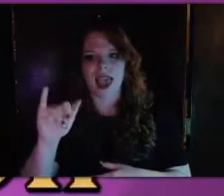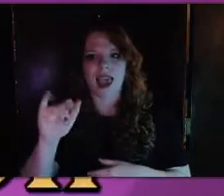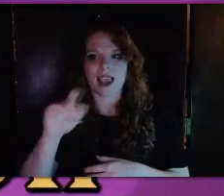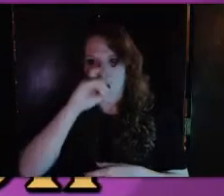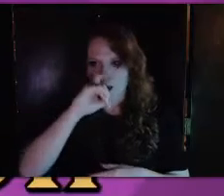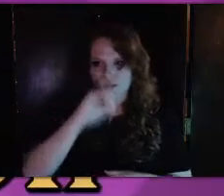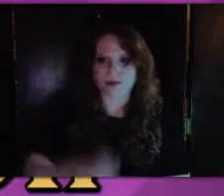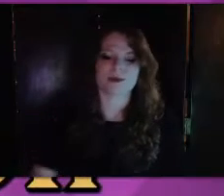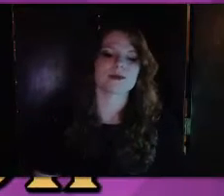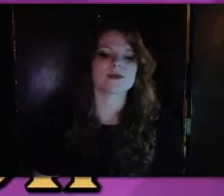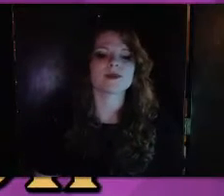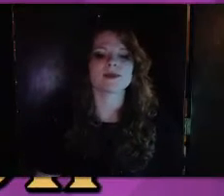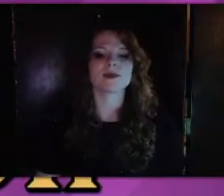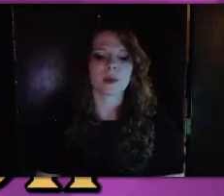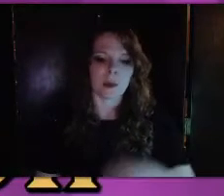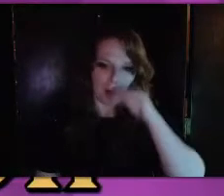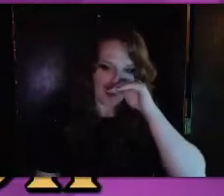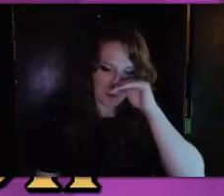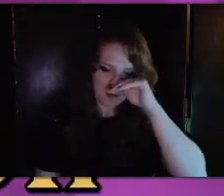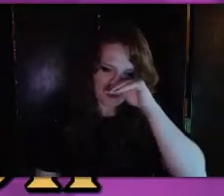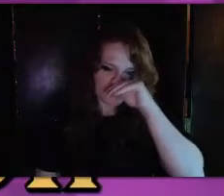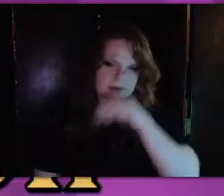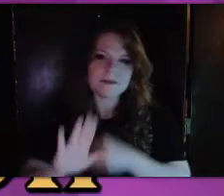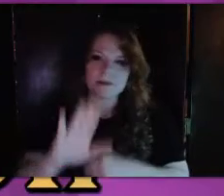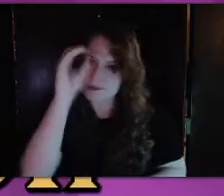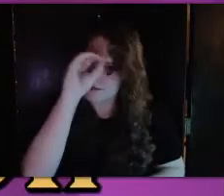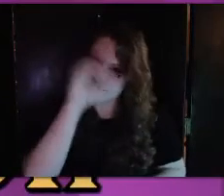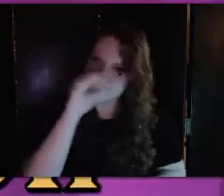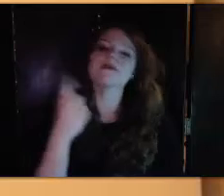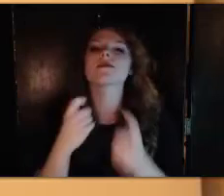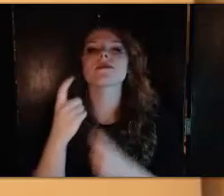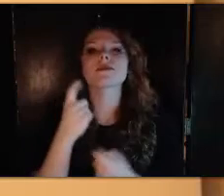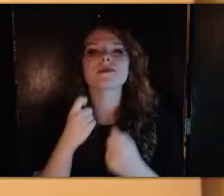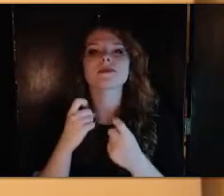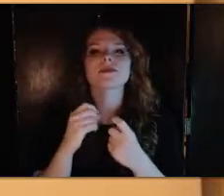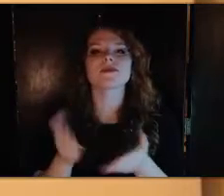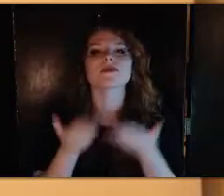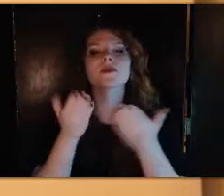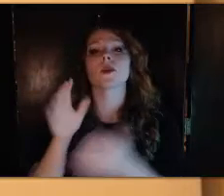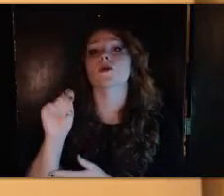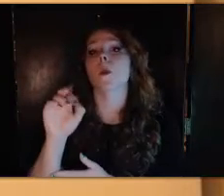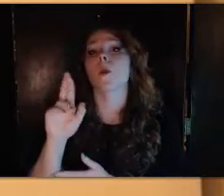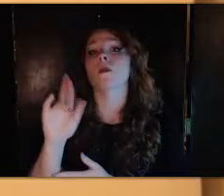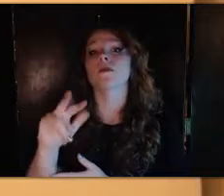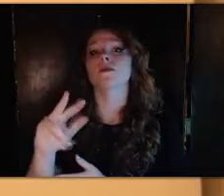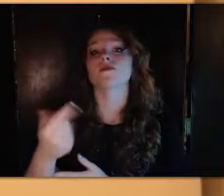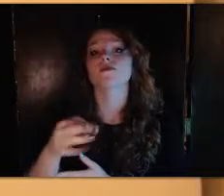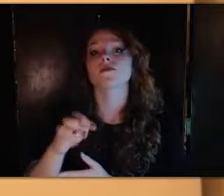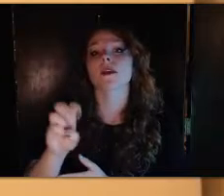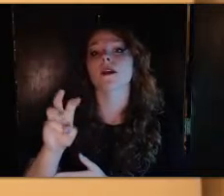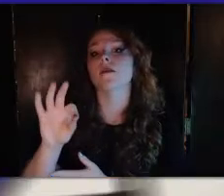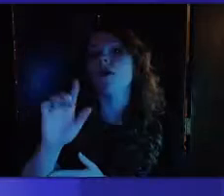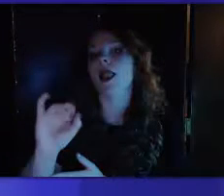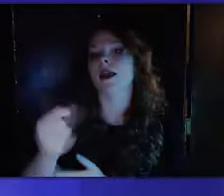Quiz break time. Let's find out some more of your opinion question suggestions. Tori is a third grader at Falling Waters Elementary